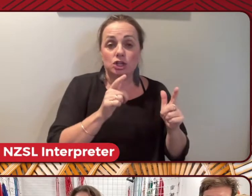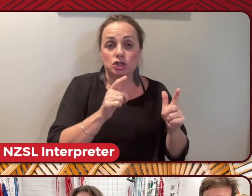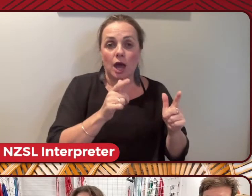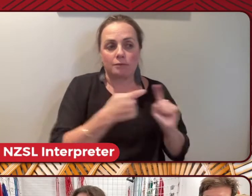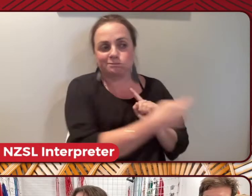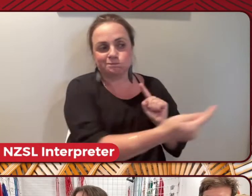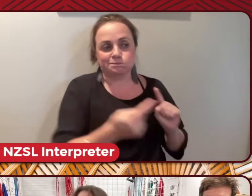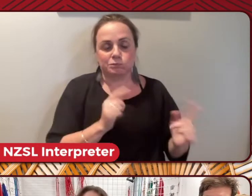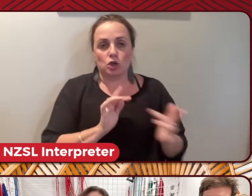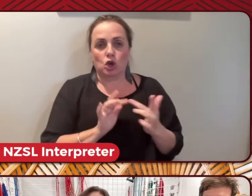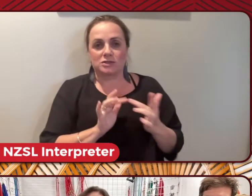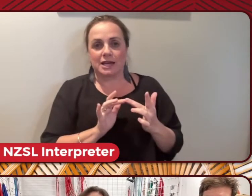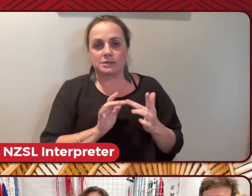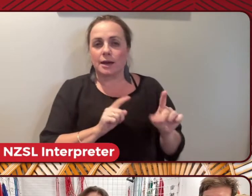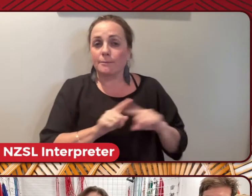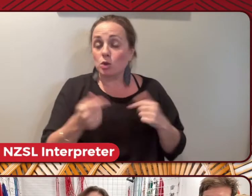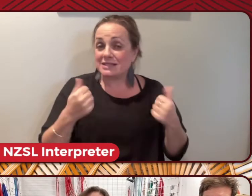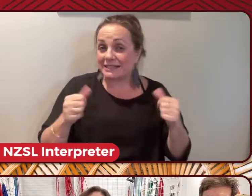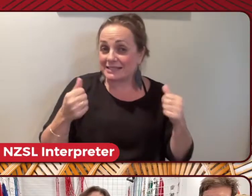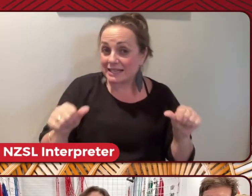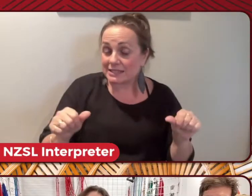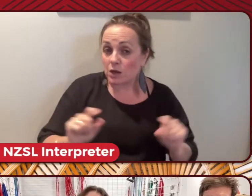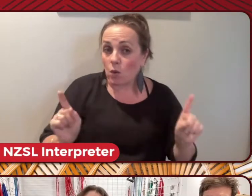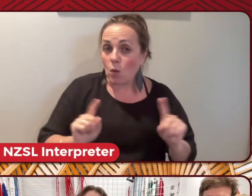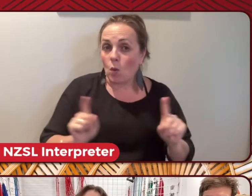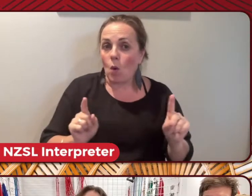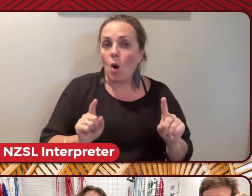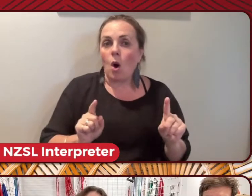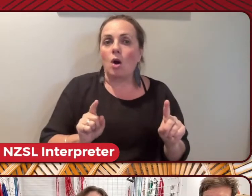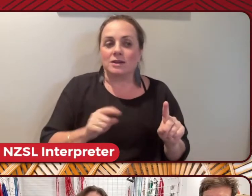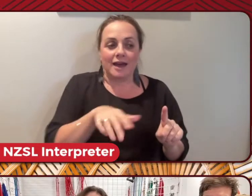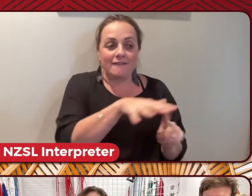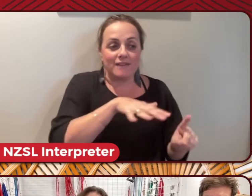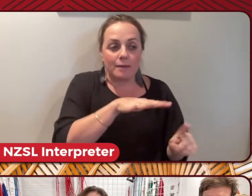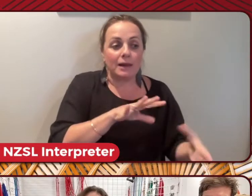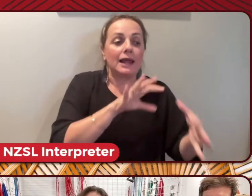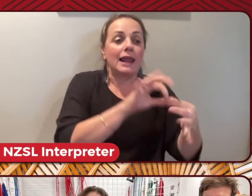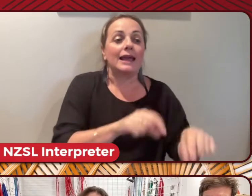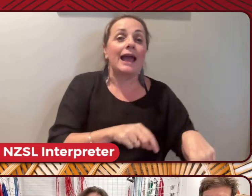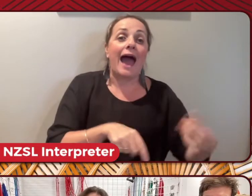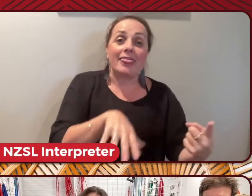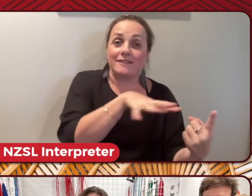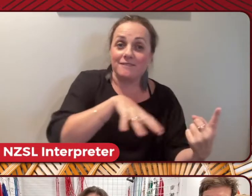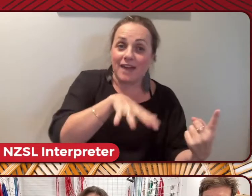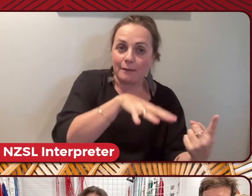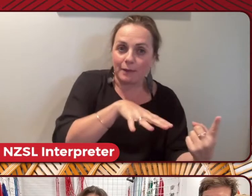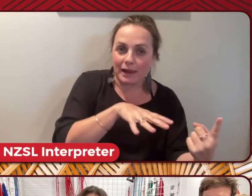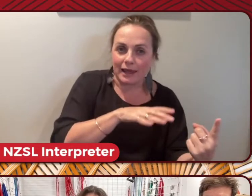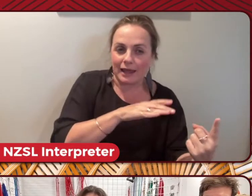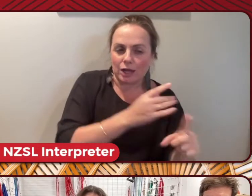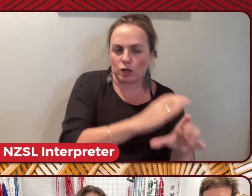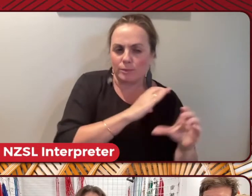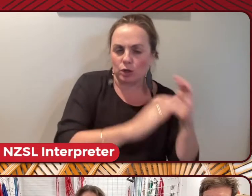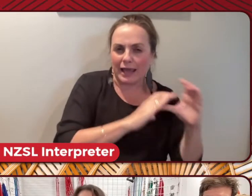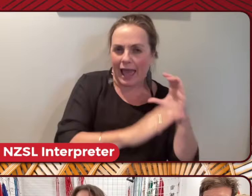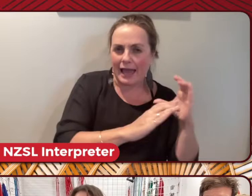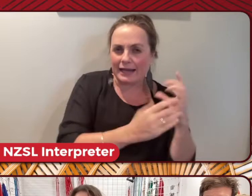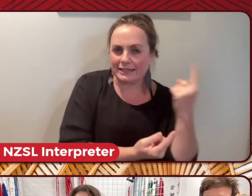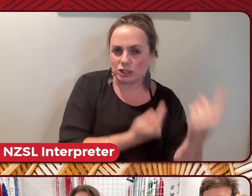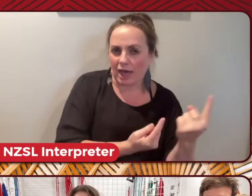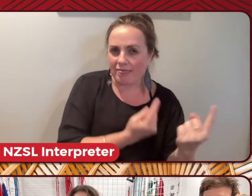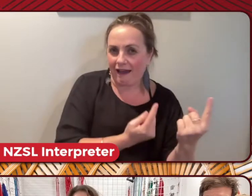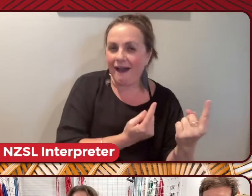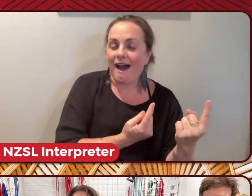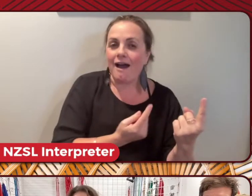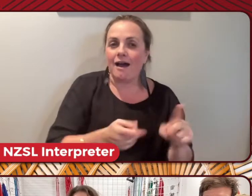Probably the most successful way we found is to connect families with other families who have gone through the process. So we often have a long list